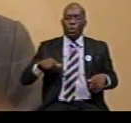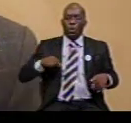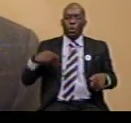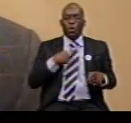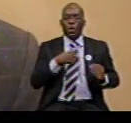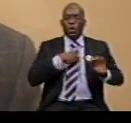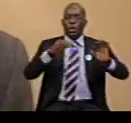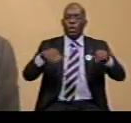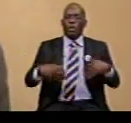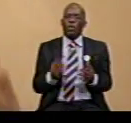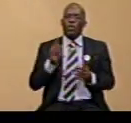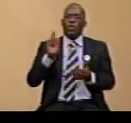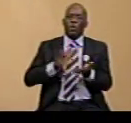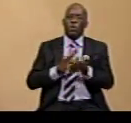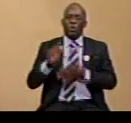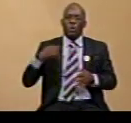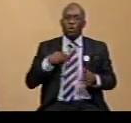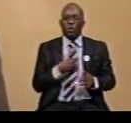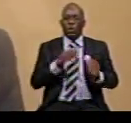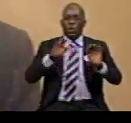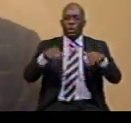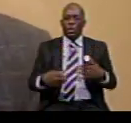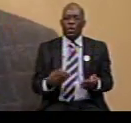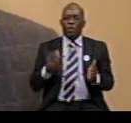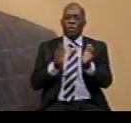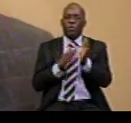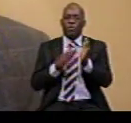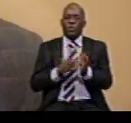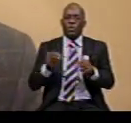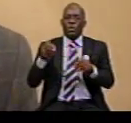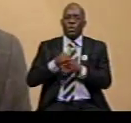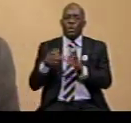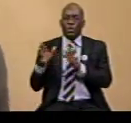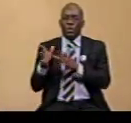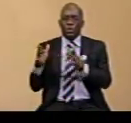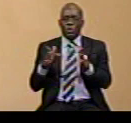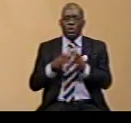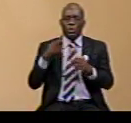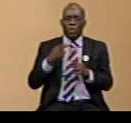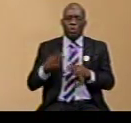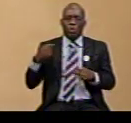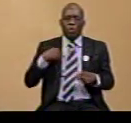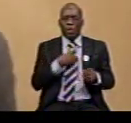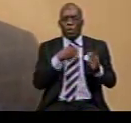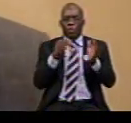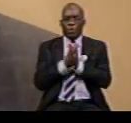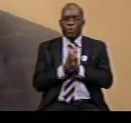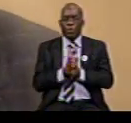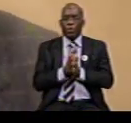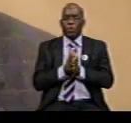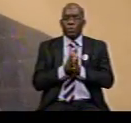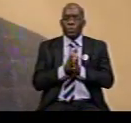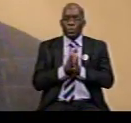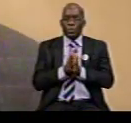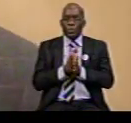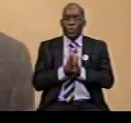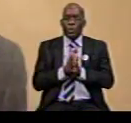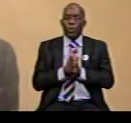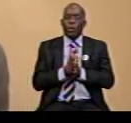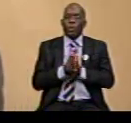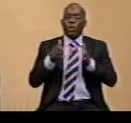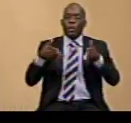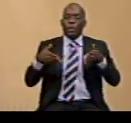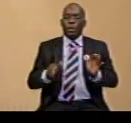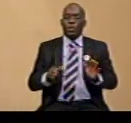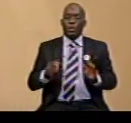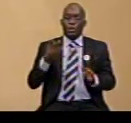We give you adoration. In Jesus' mighty name, we pray. Brethren, let's open our Bibles as I read Genesis